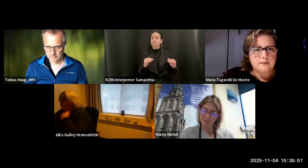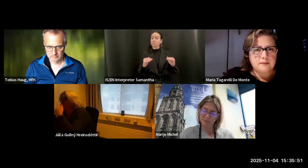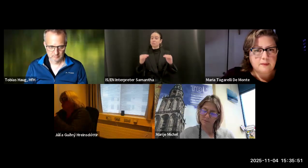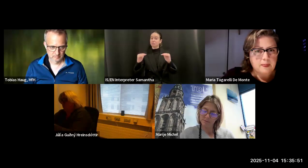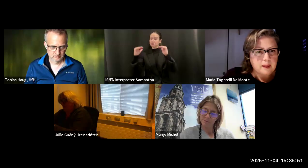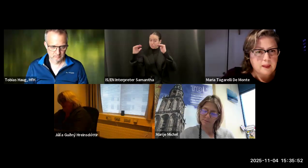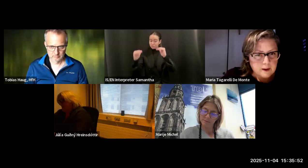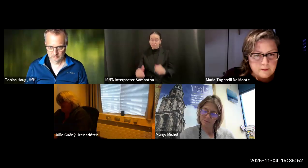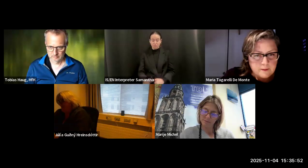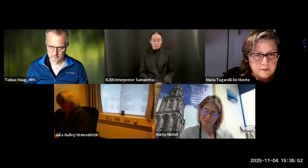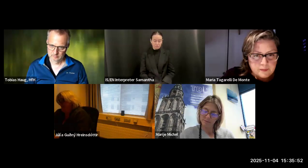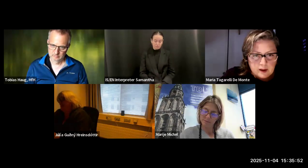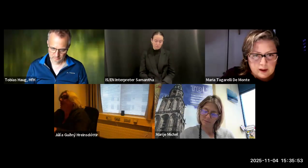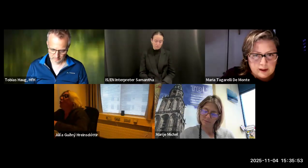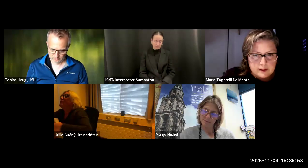competence,